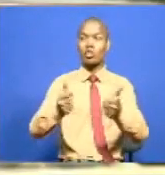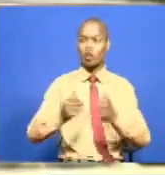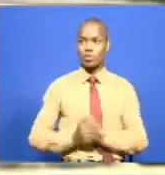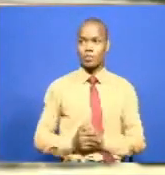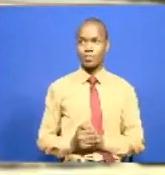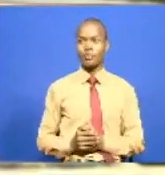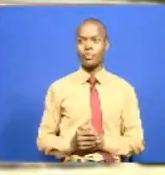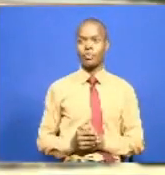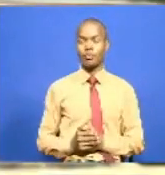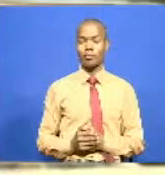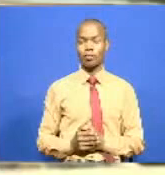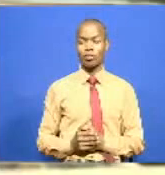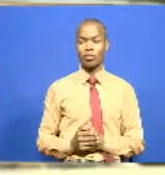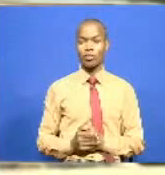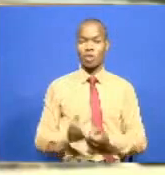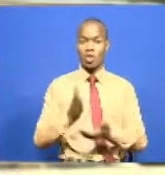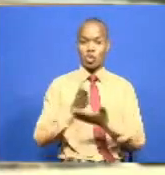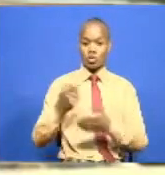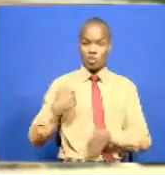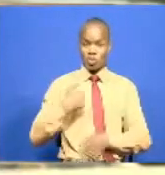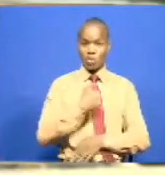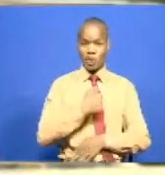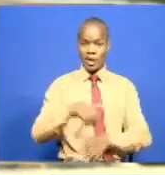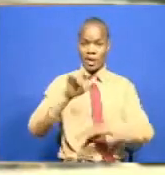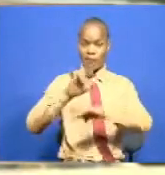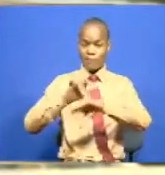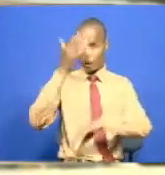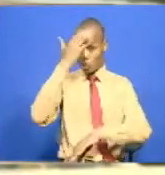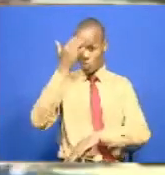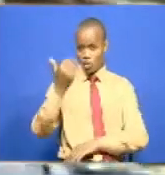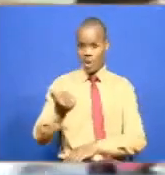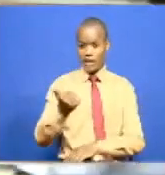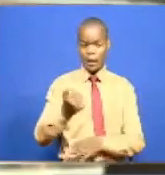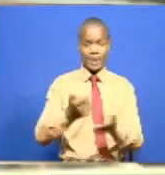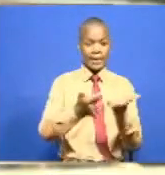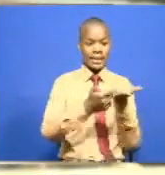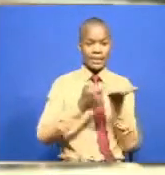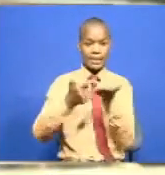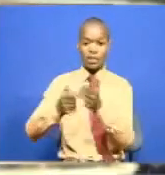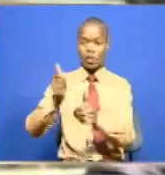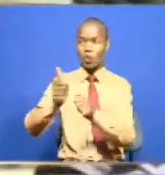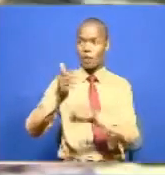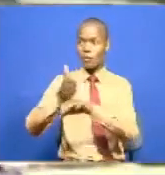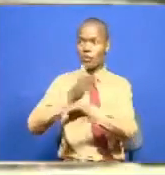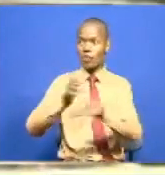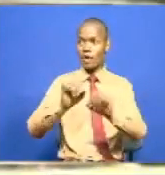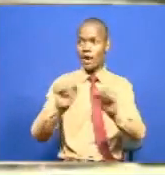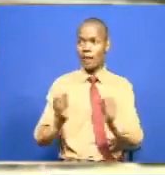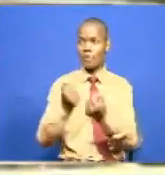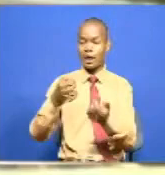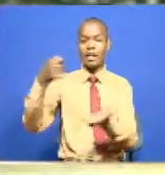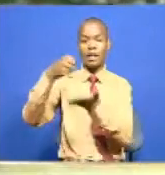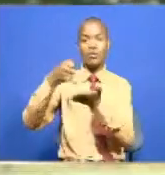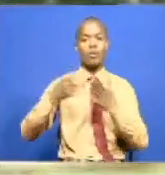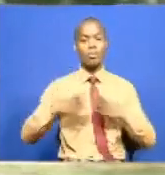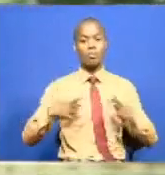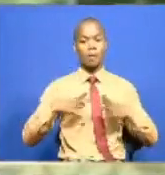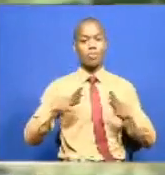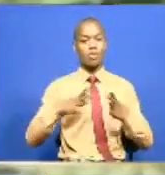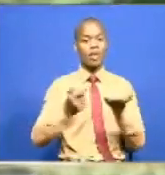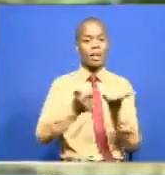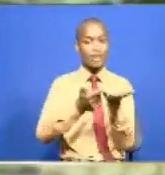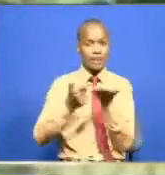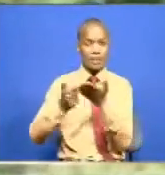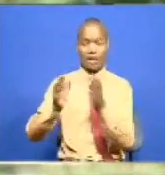Tumedhulumiwa. Maana subdivision iliyofanyika haikumshurukisha yule Mjomvu mwenyewe kikamilifu.